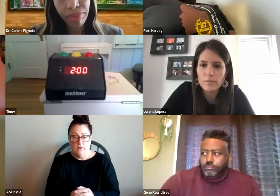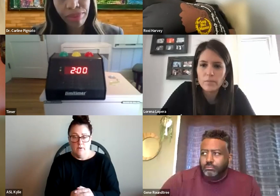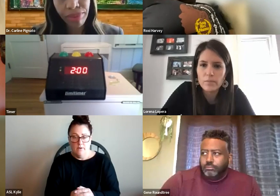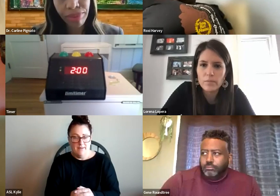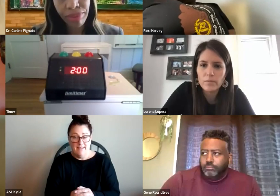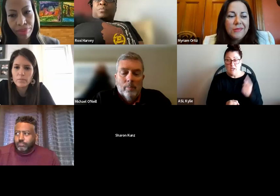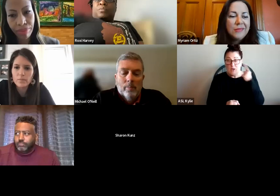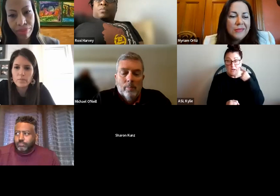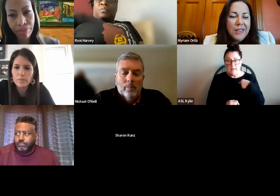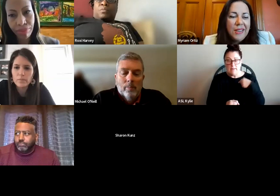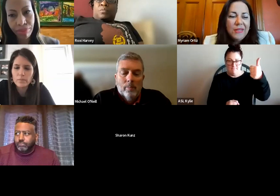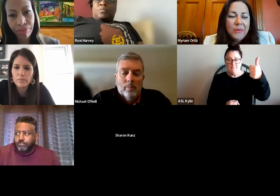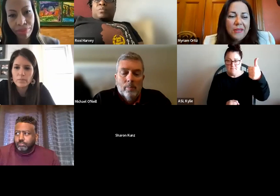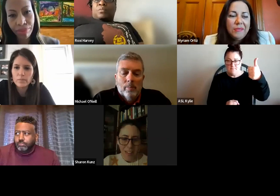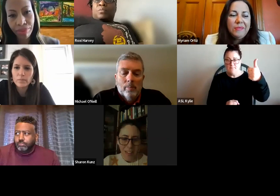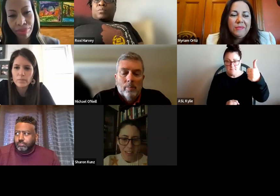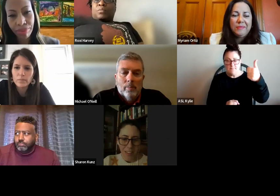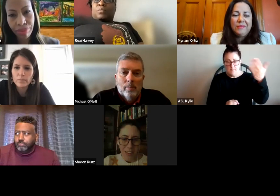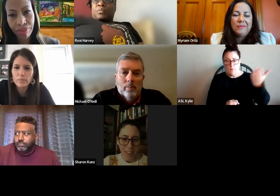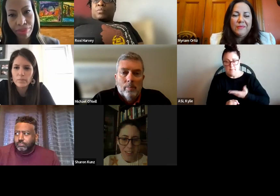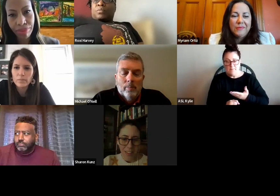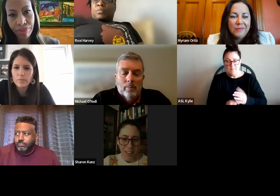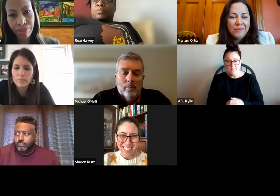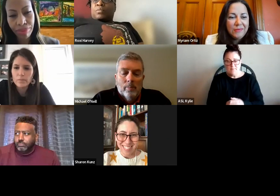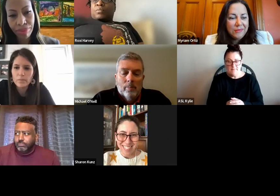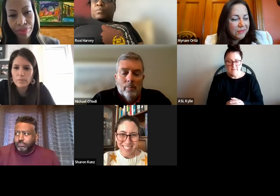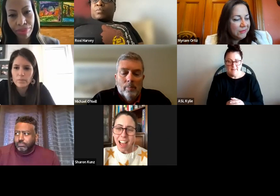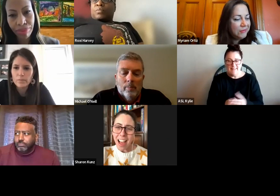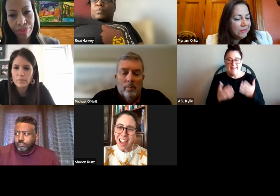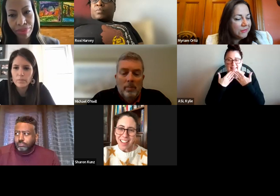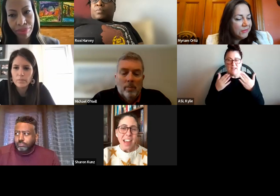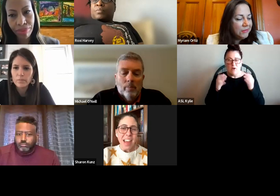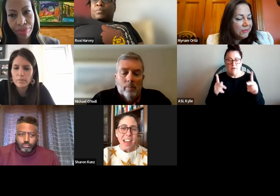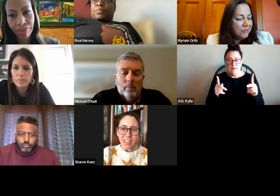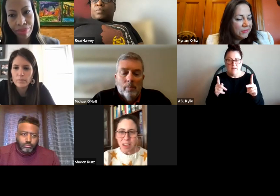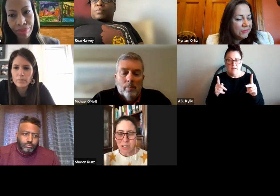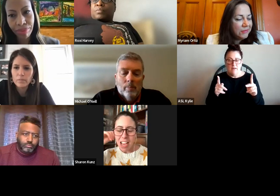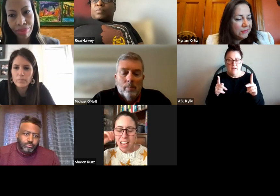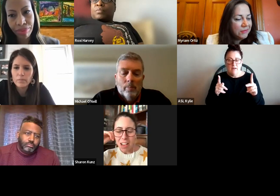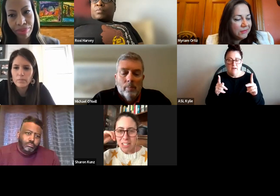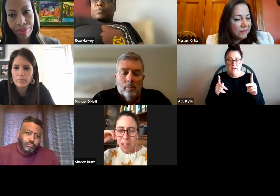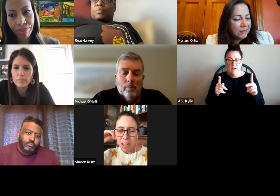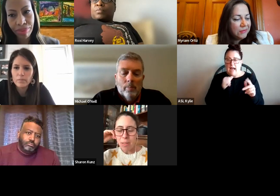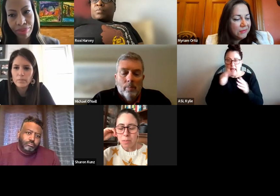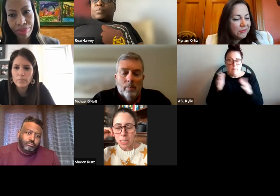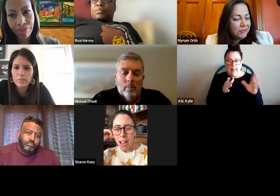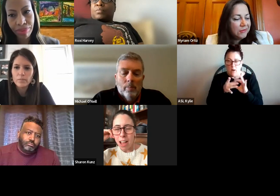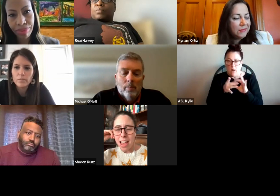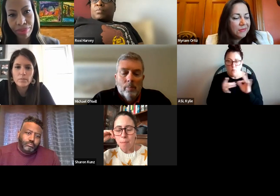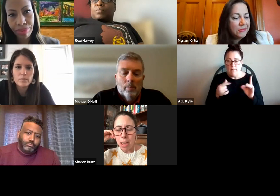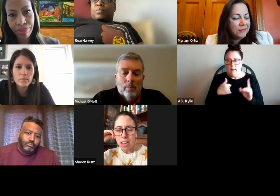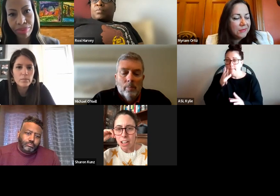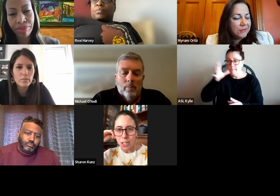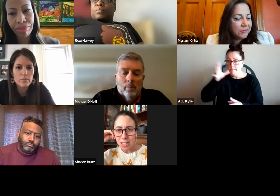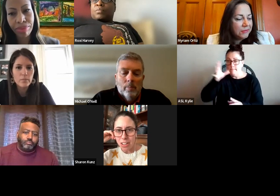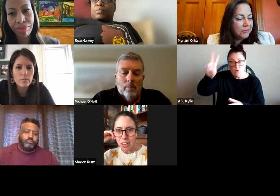Hi, can you hear me? Yes, welcome. Hi, thank you for the opportunity. I didn't have planned remarks, but I am a parent